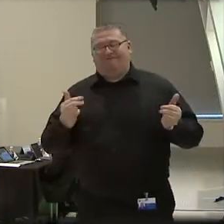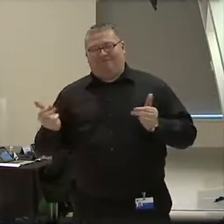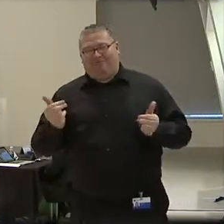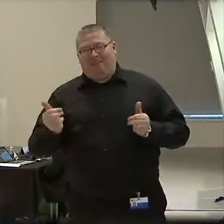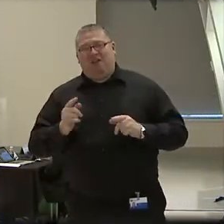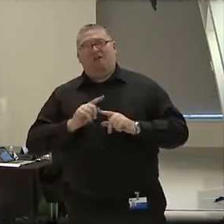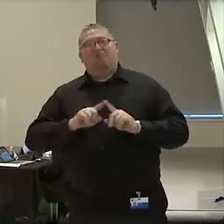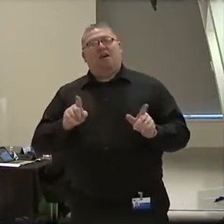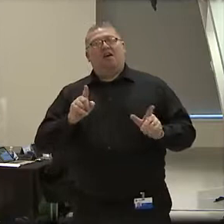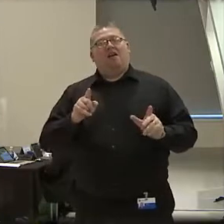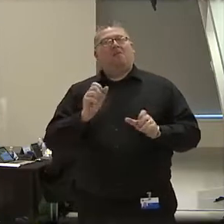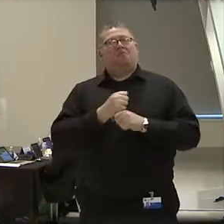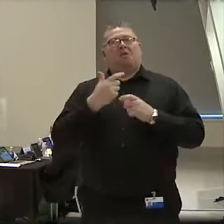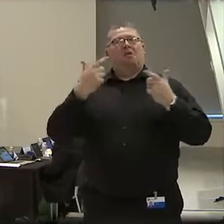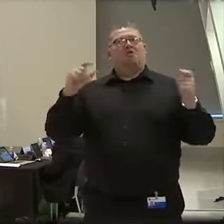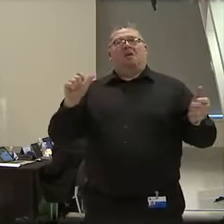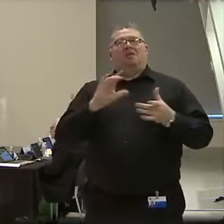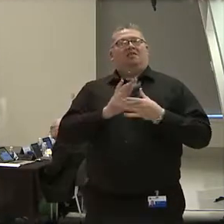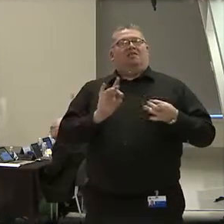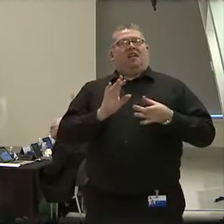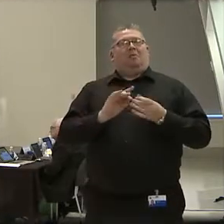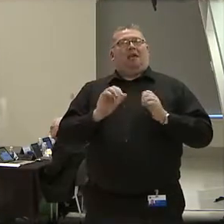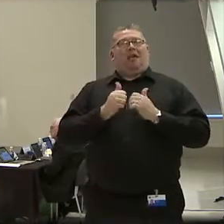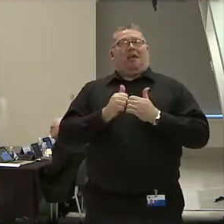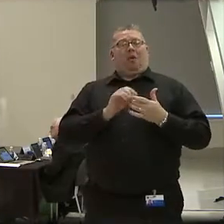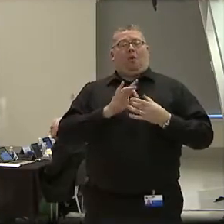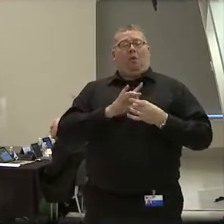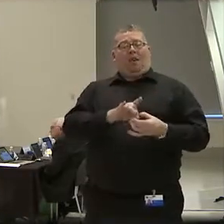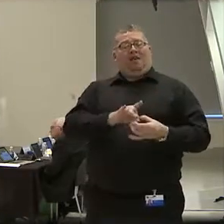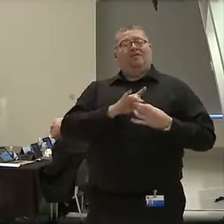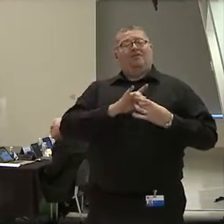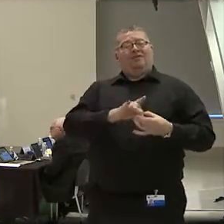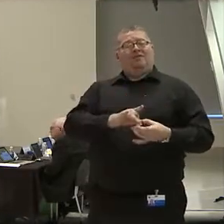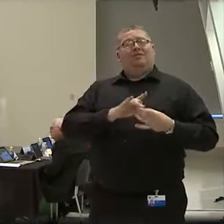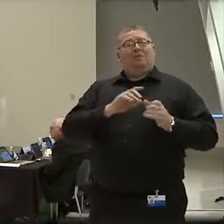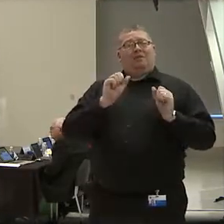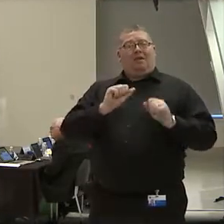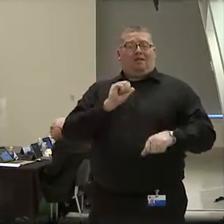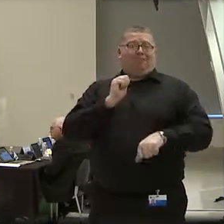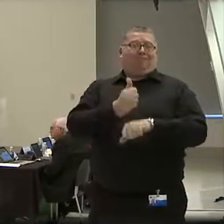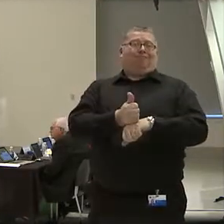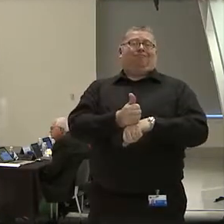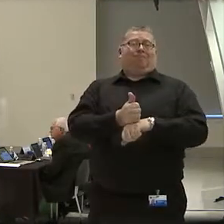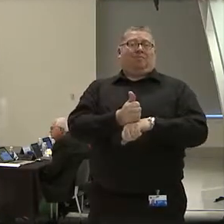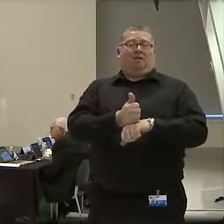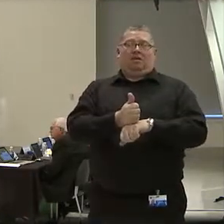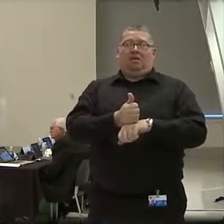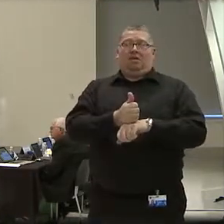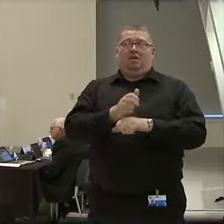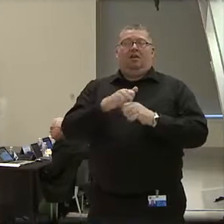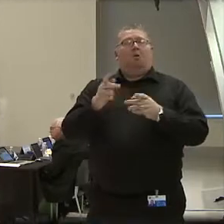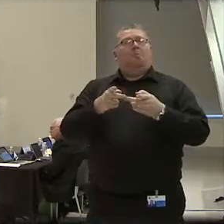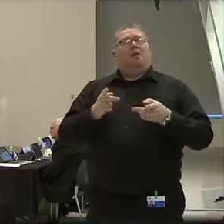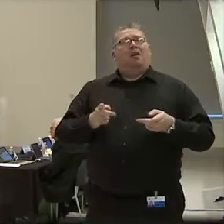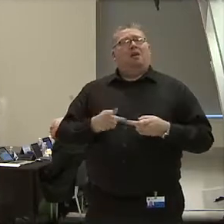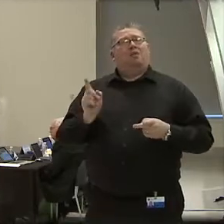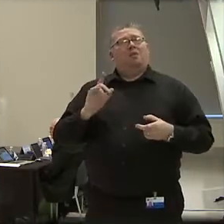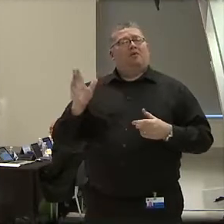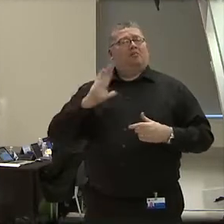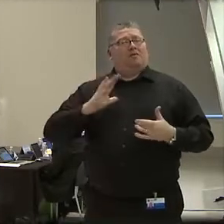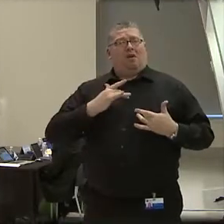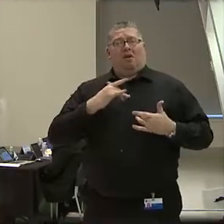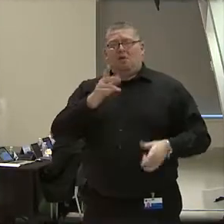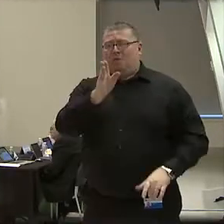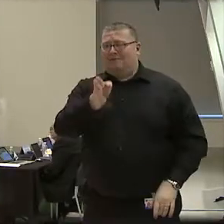But it makes a huge statement about how relationships can be built in places where you would